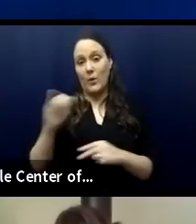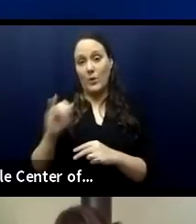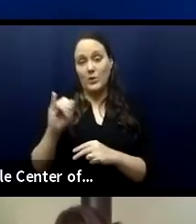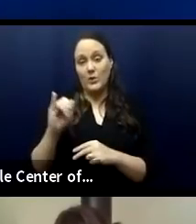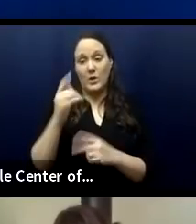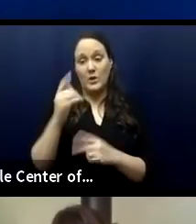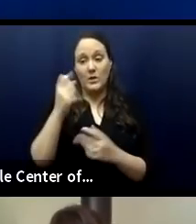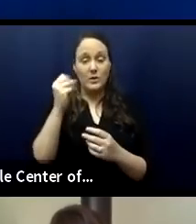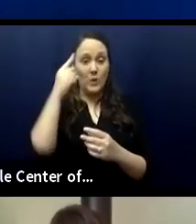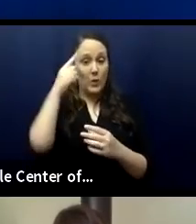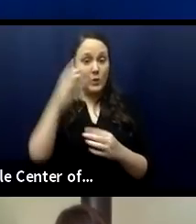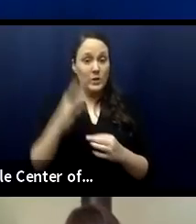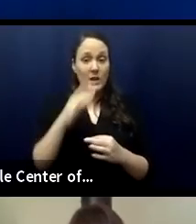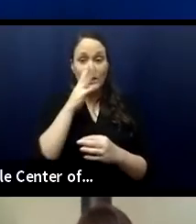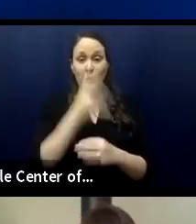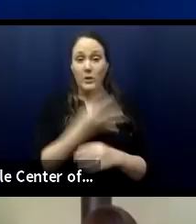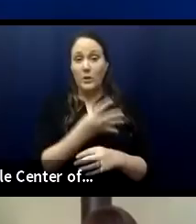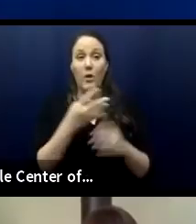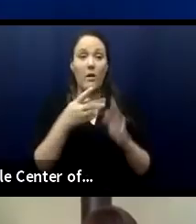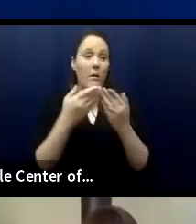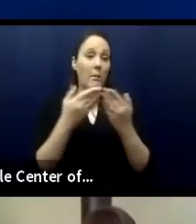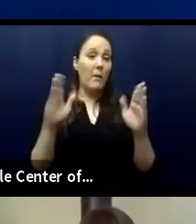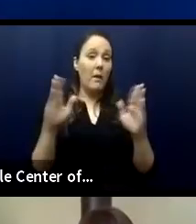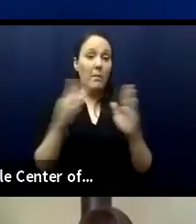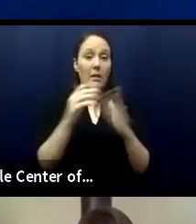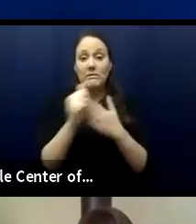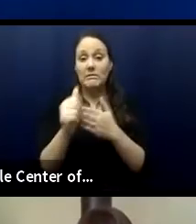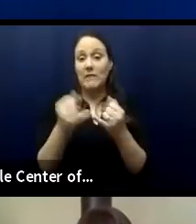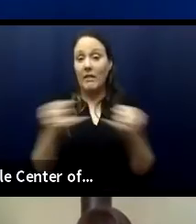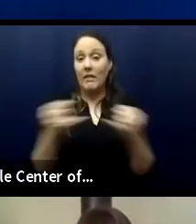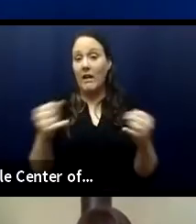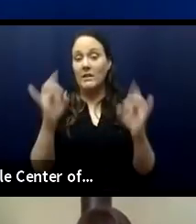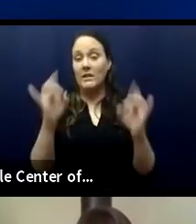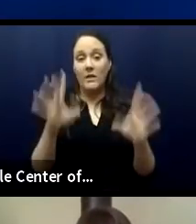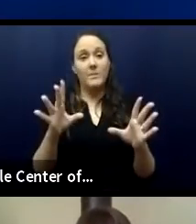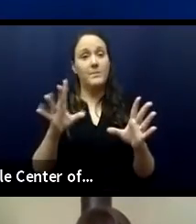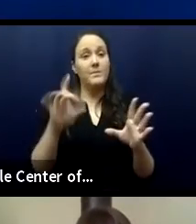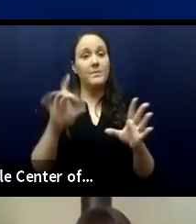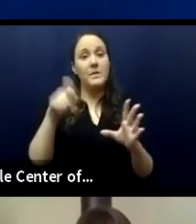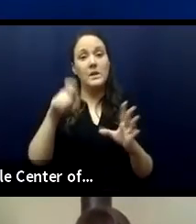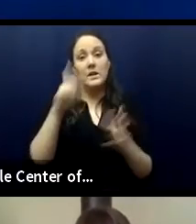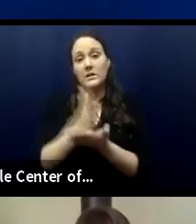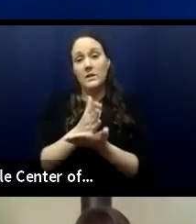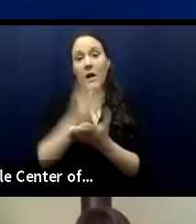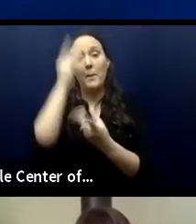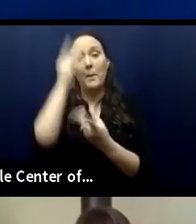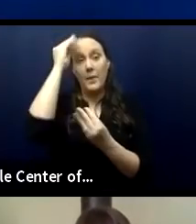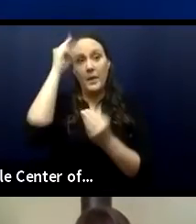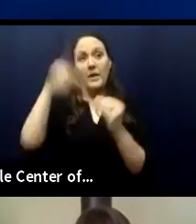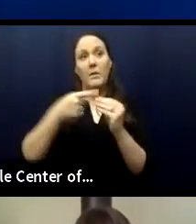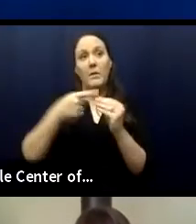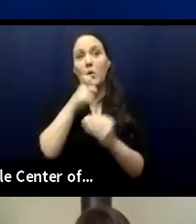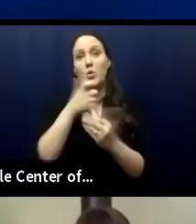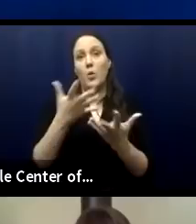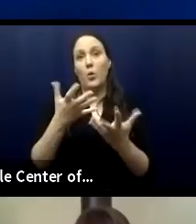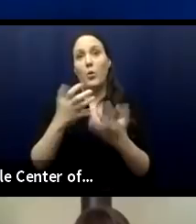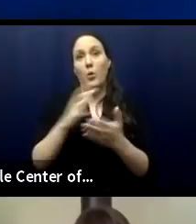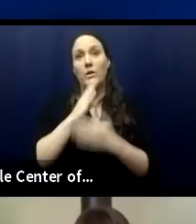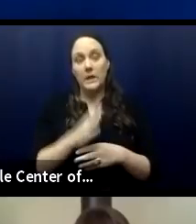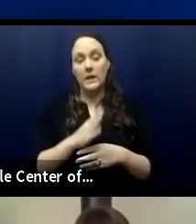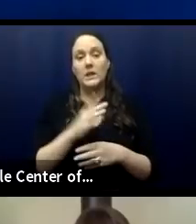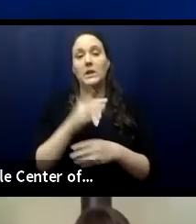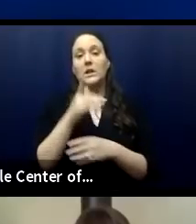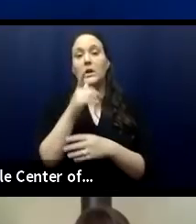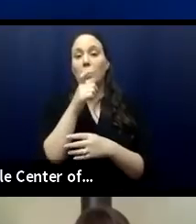rendered public health guidelines even more horrific. We need to stop and think about the people we want to be. At the end of this, we need to be proud that we